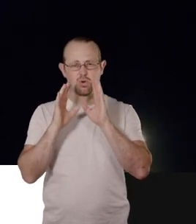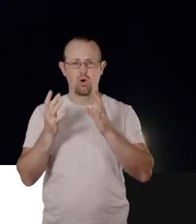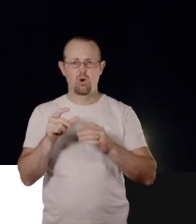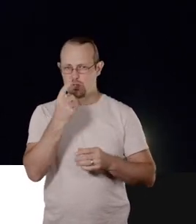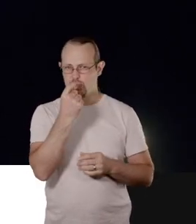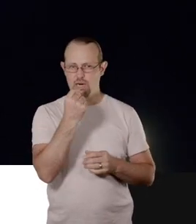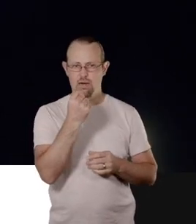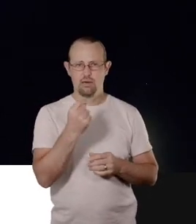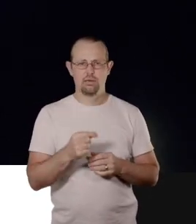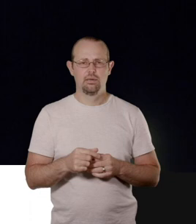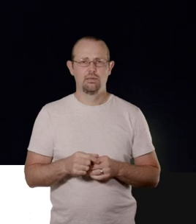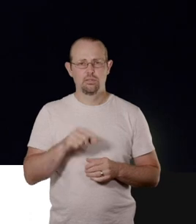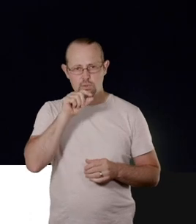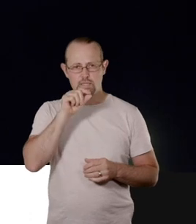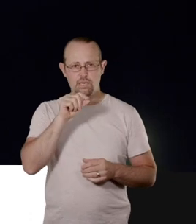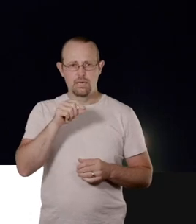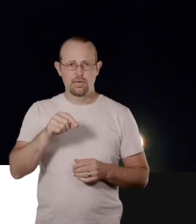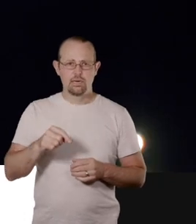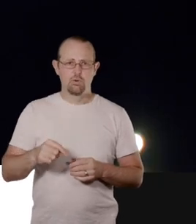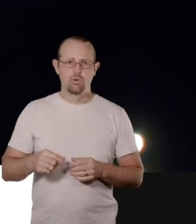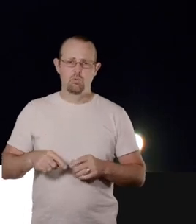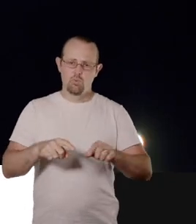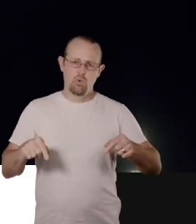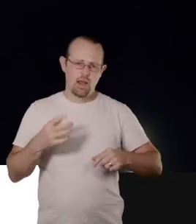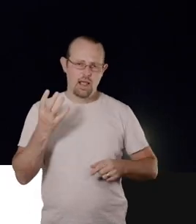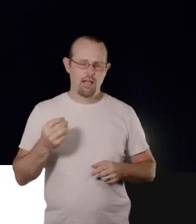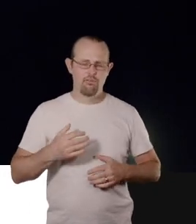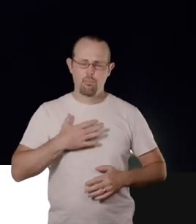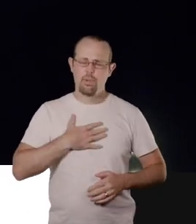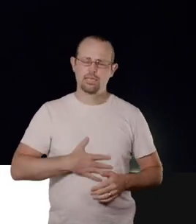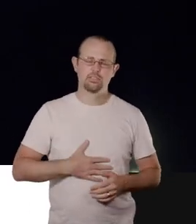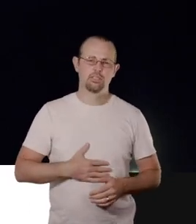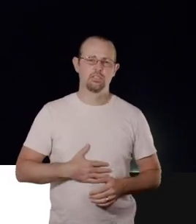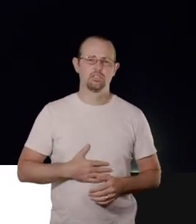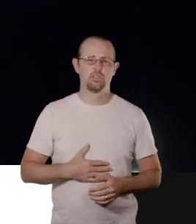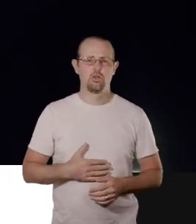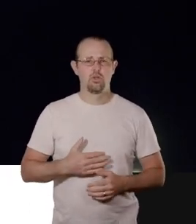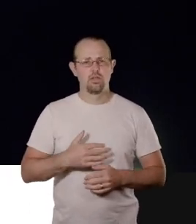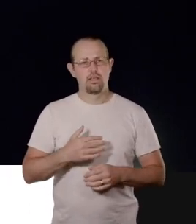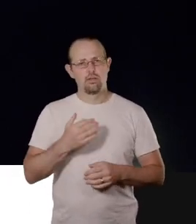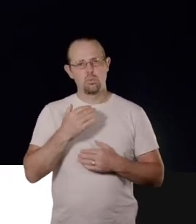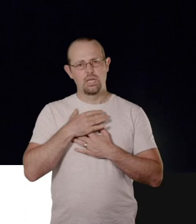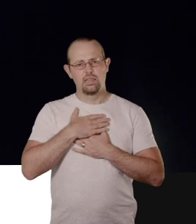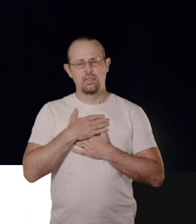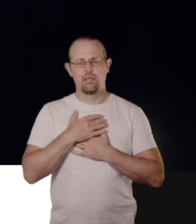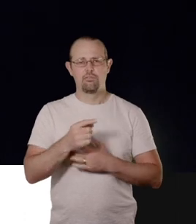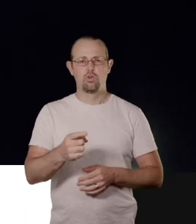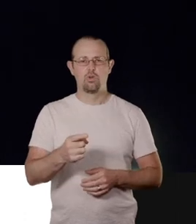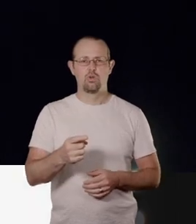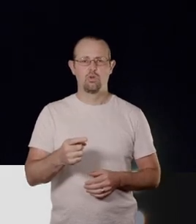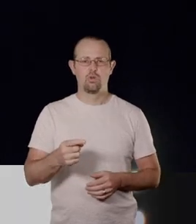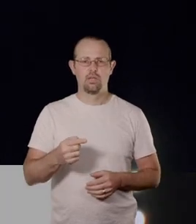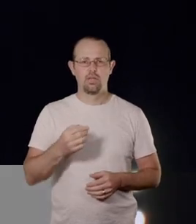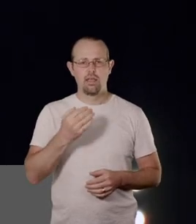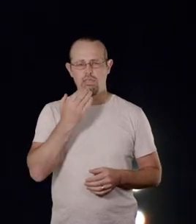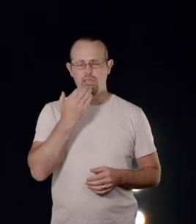the different things. We've so many pastors ready to reach you. We love you. Thank you for hearing me share today. I just want to bless you and